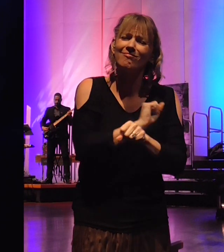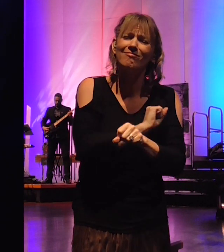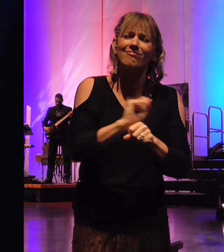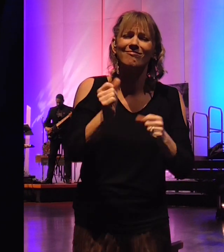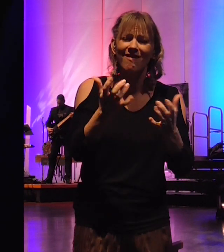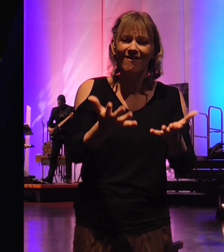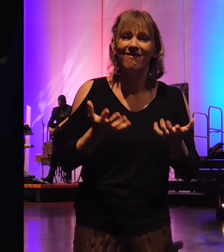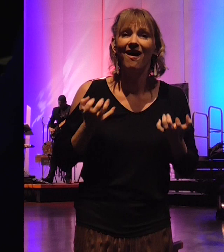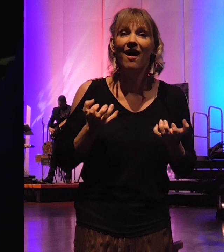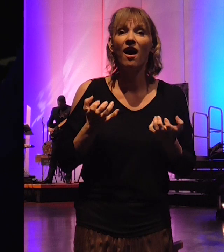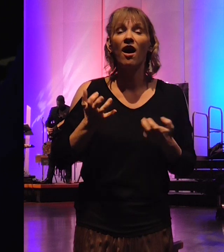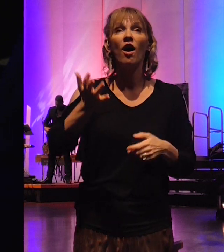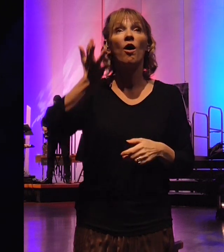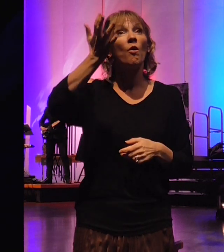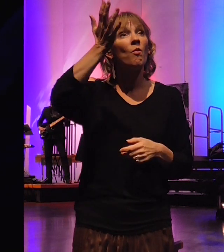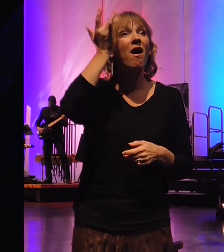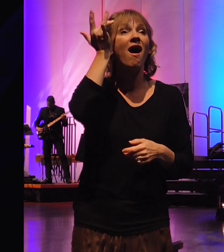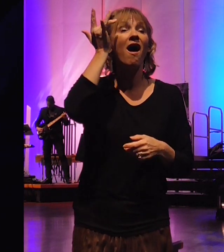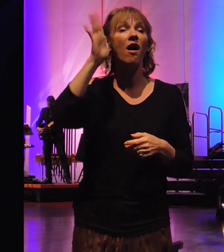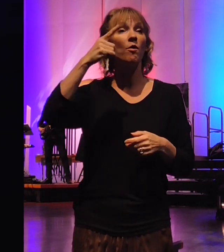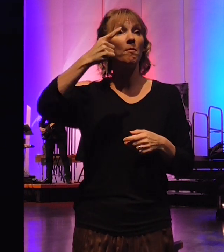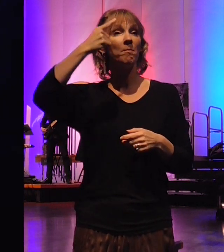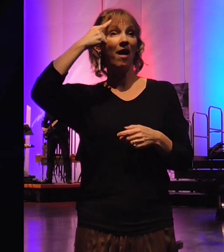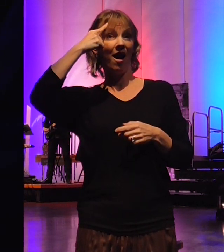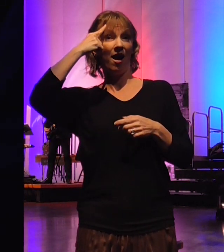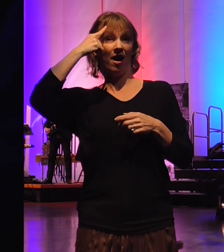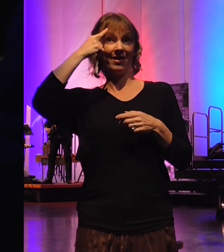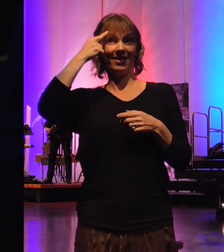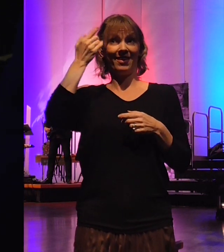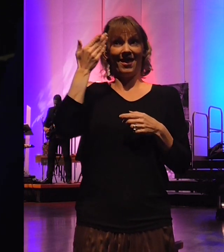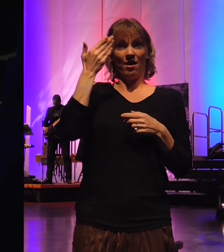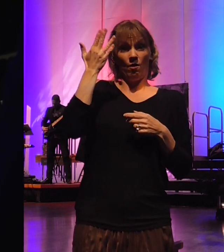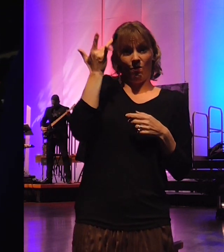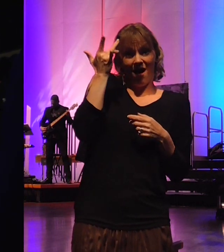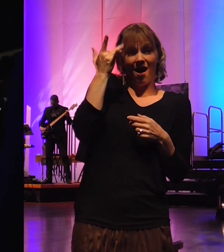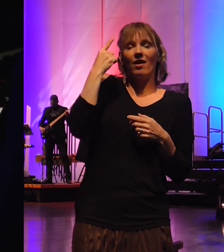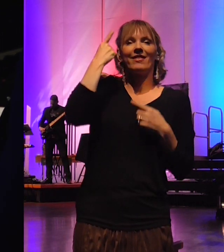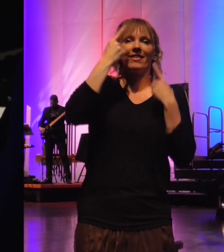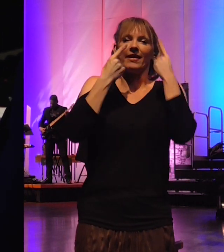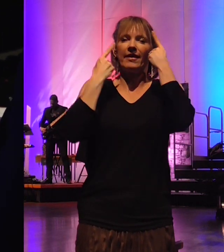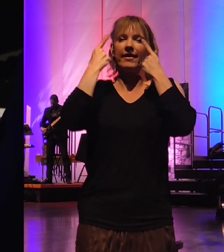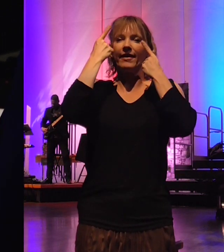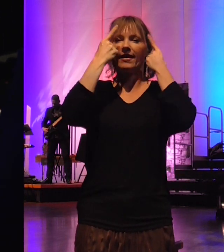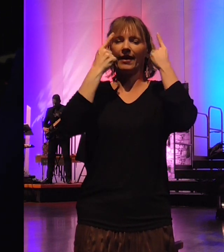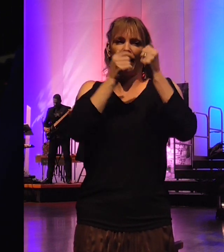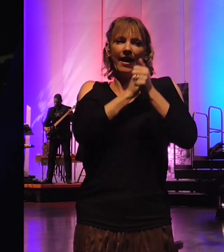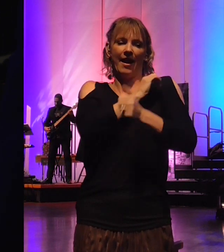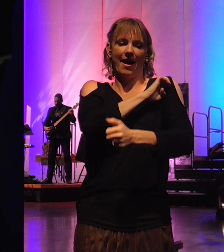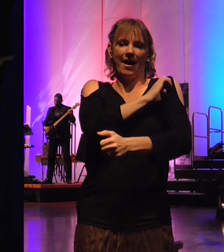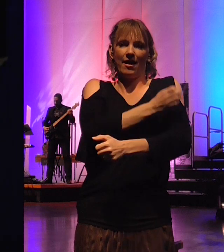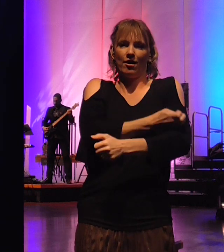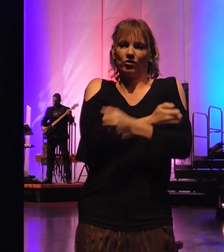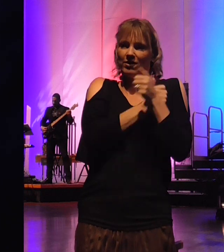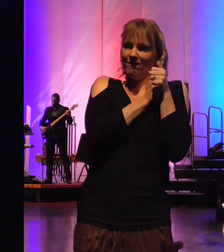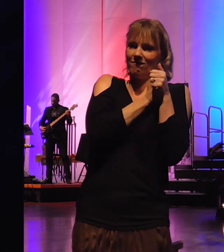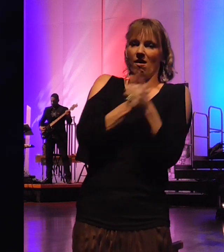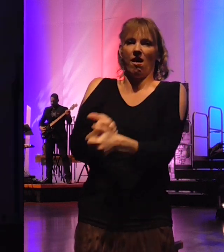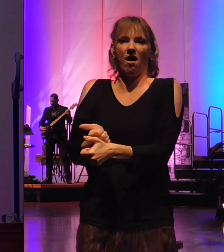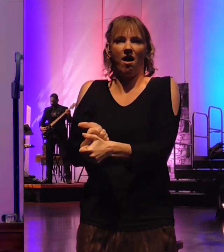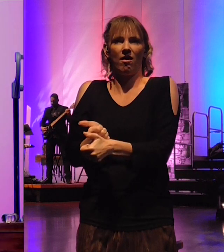your mind was made for thinking, and energy follows thought.